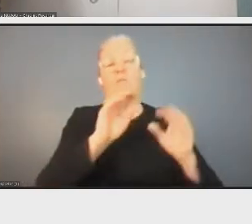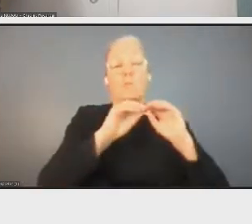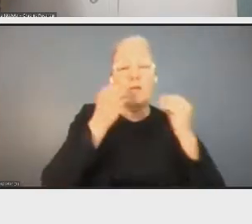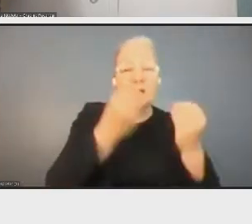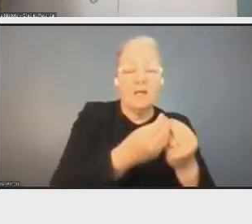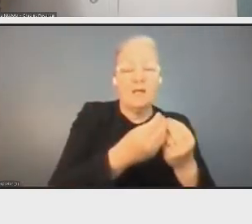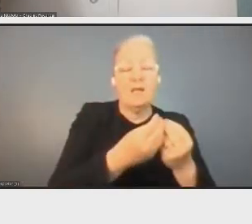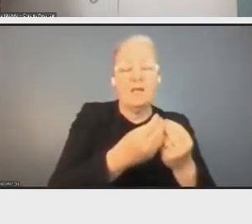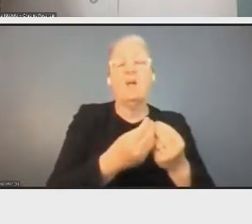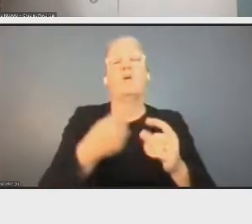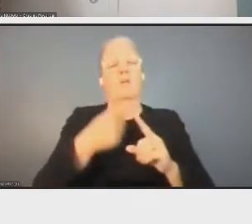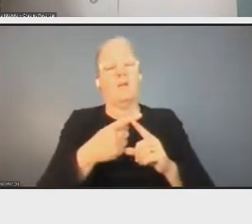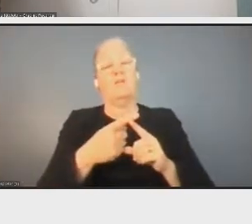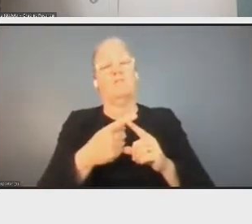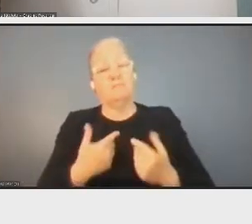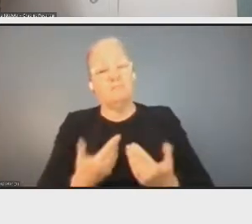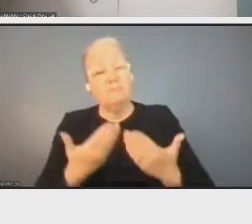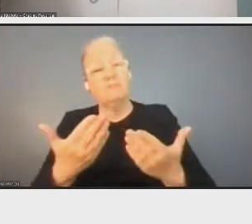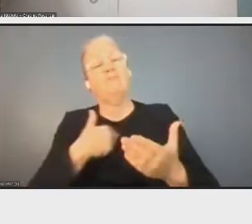all my greetings,